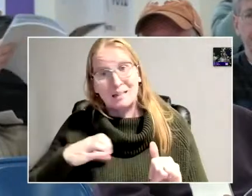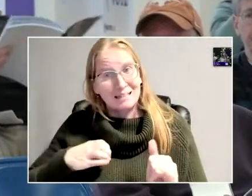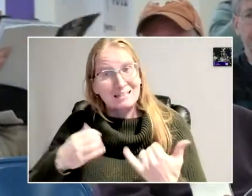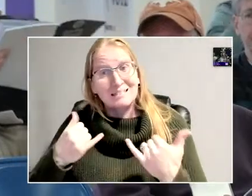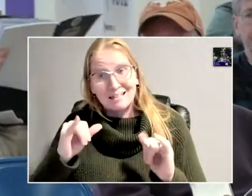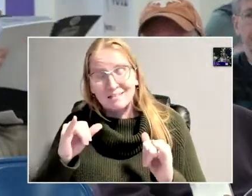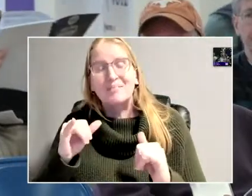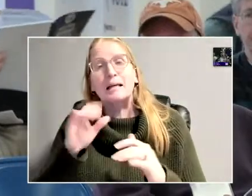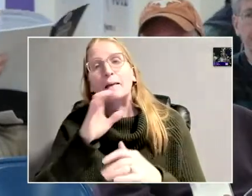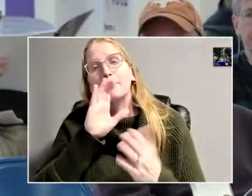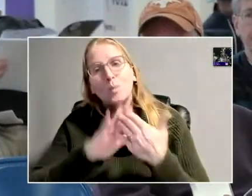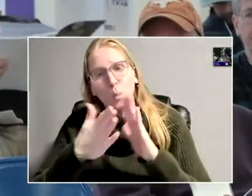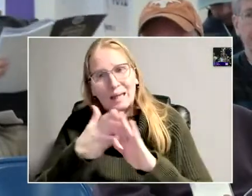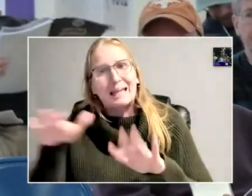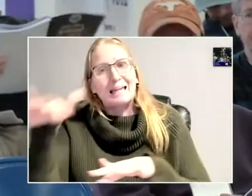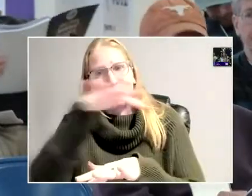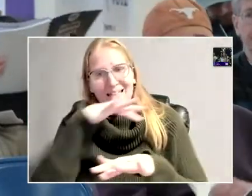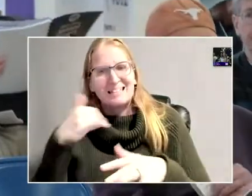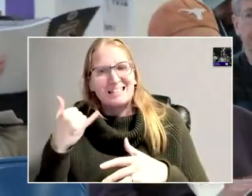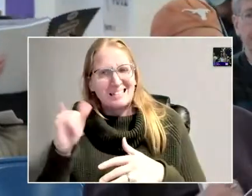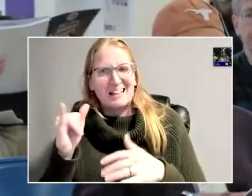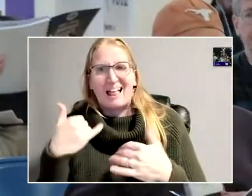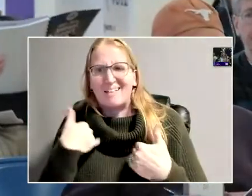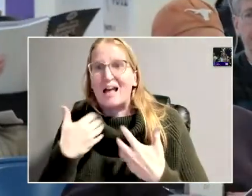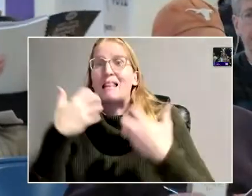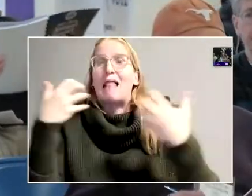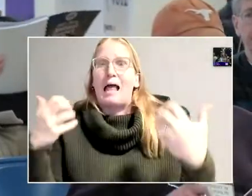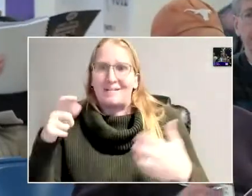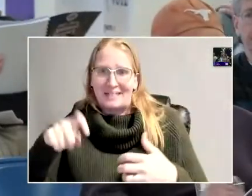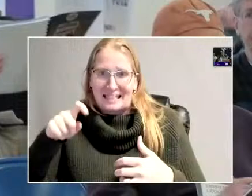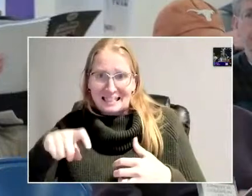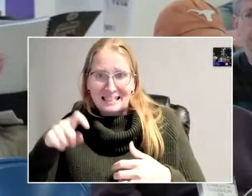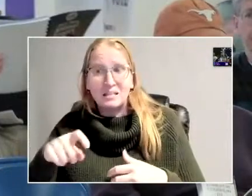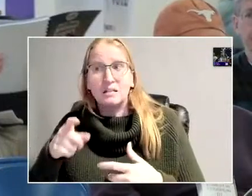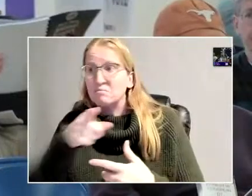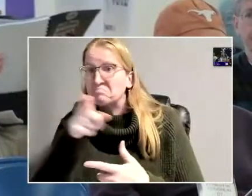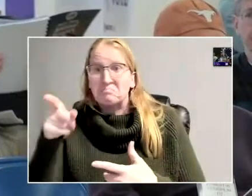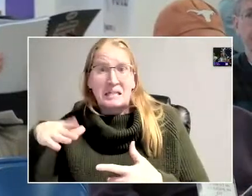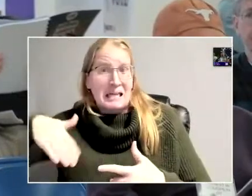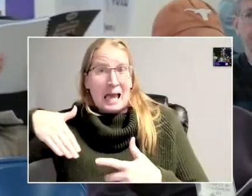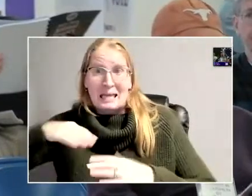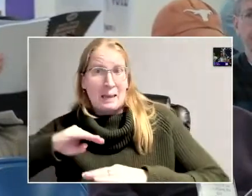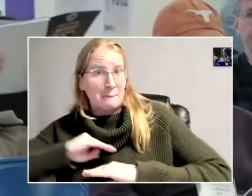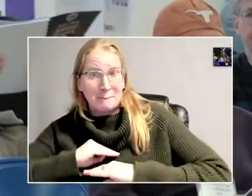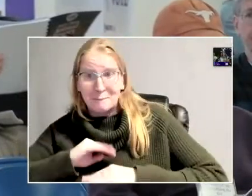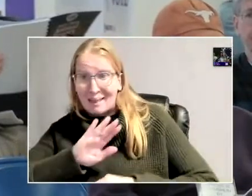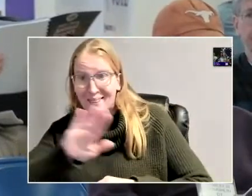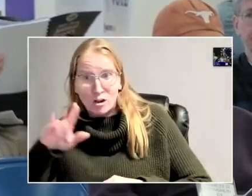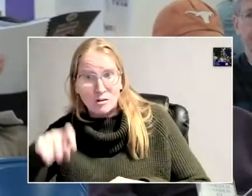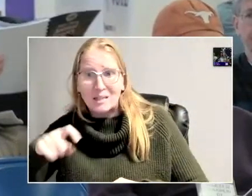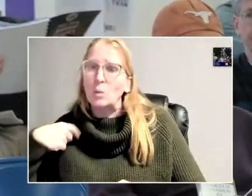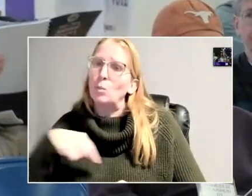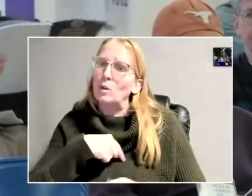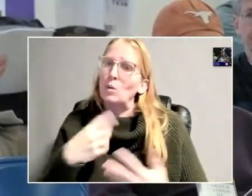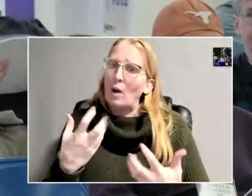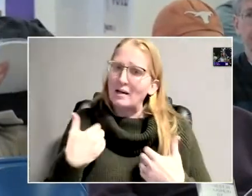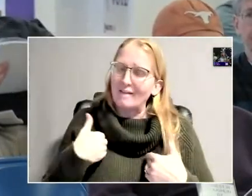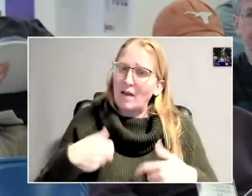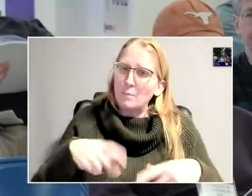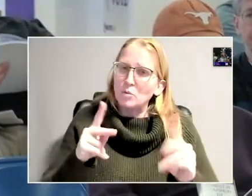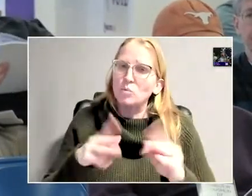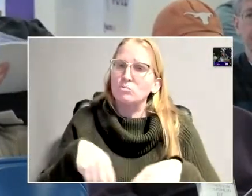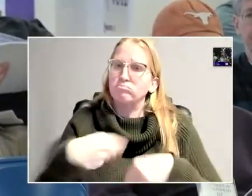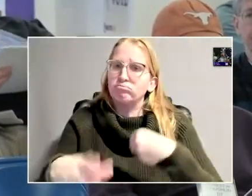for Human Services in our community that are not yet being met and want to have have the opportunity to expand those Services um if needed